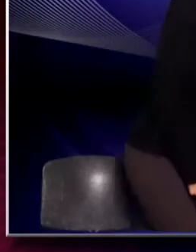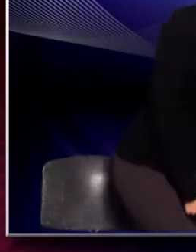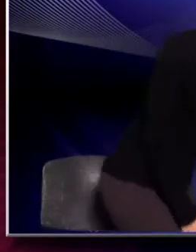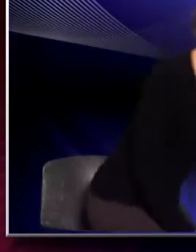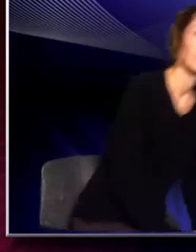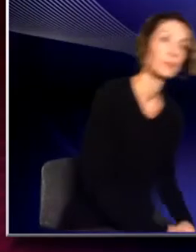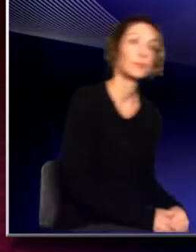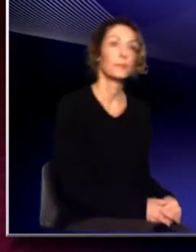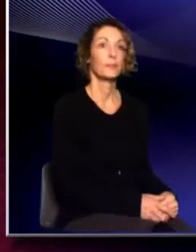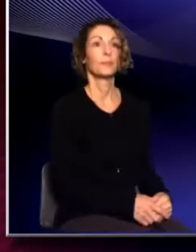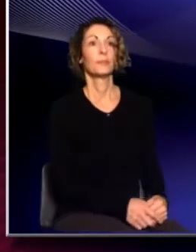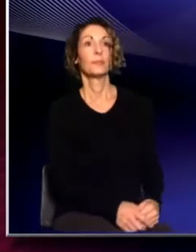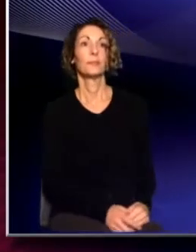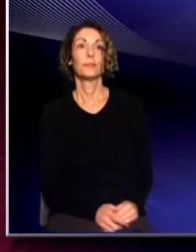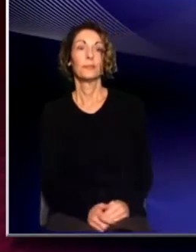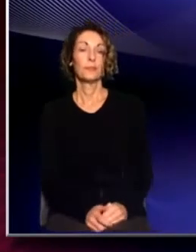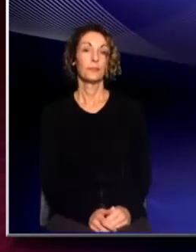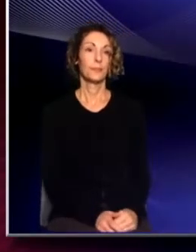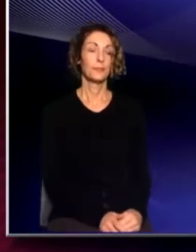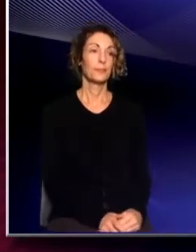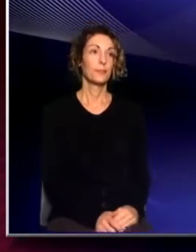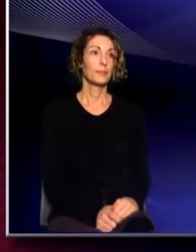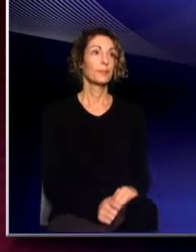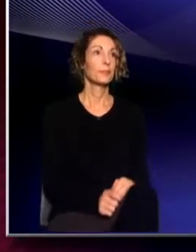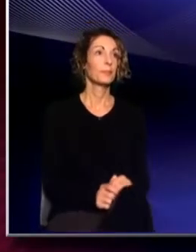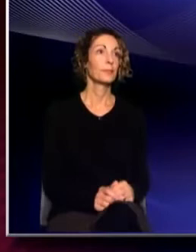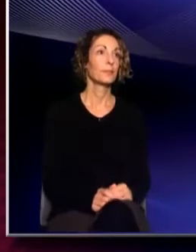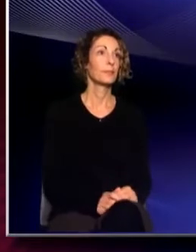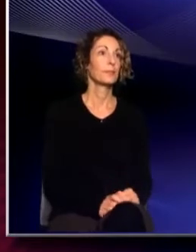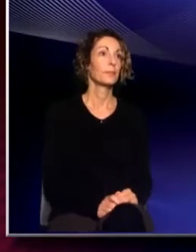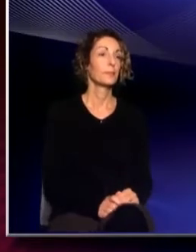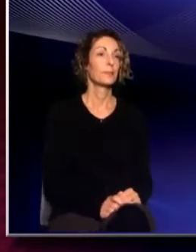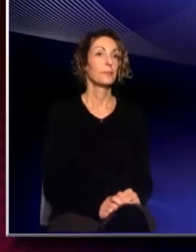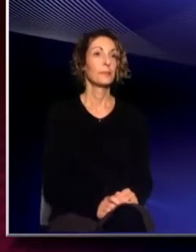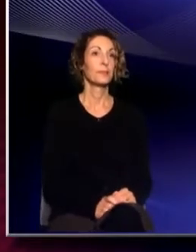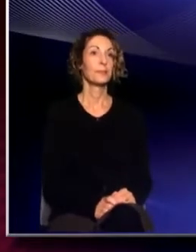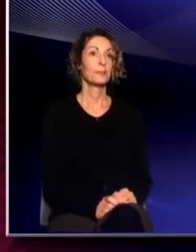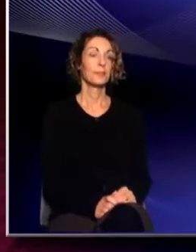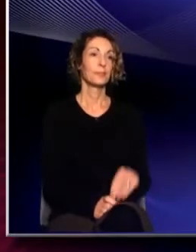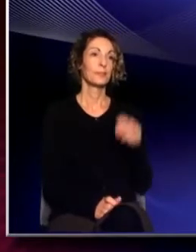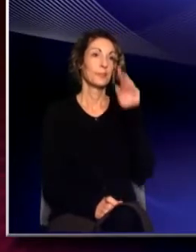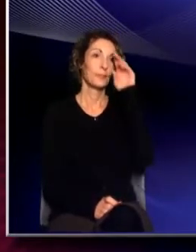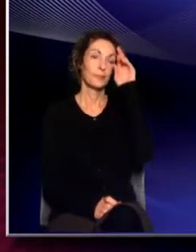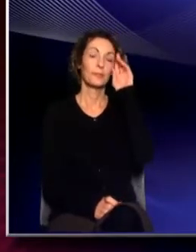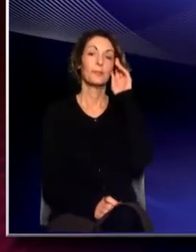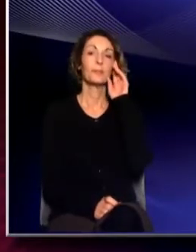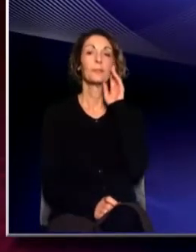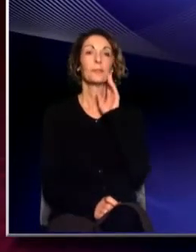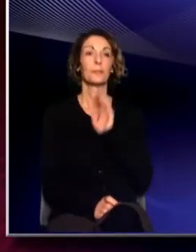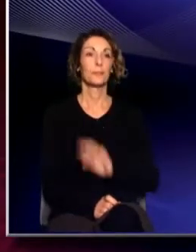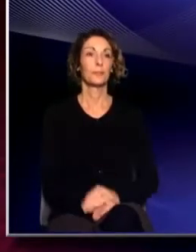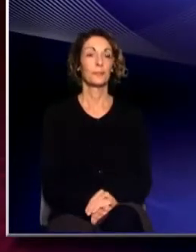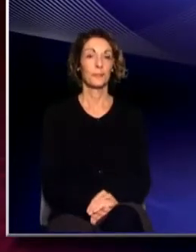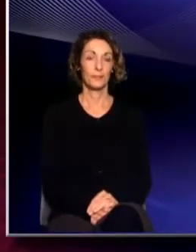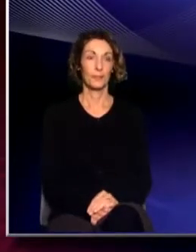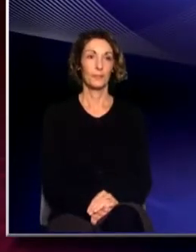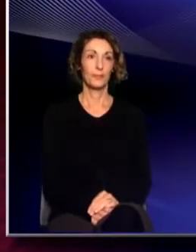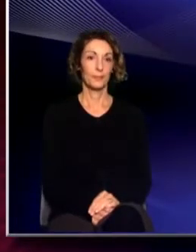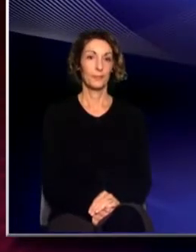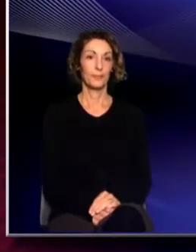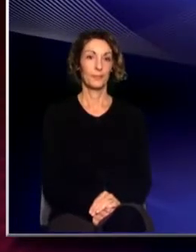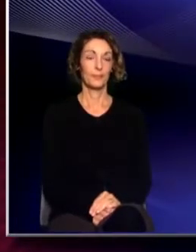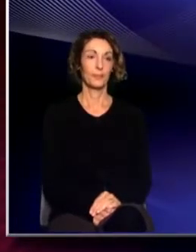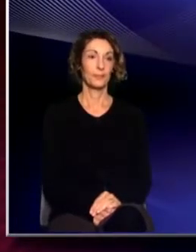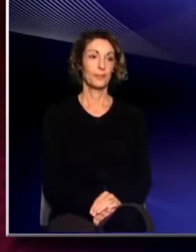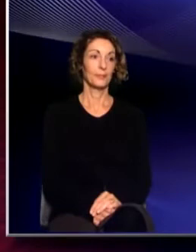just ignored him. They weren't sorry about it or anything. They were laughing together. He asked, what